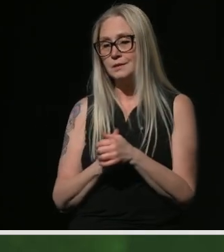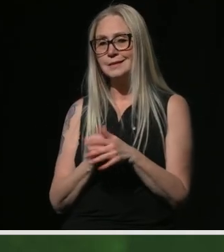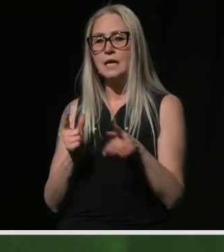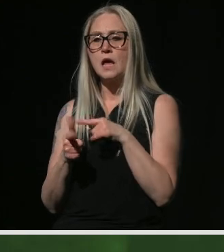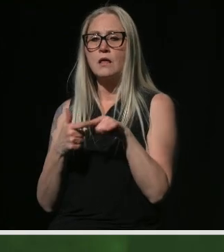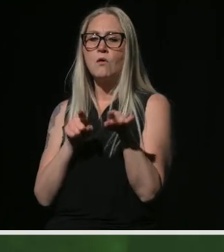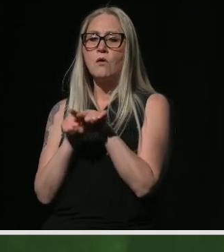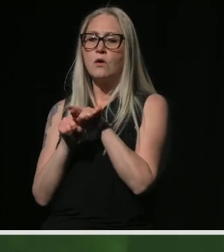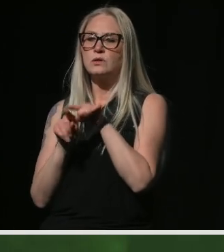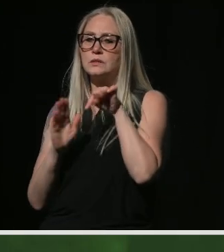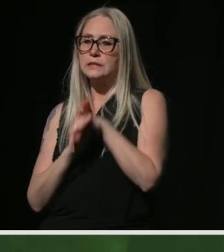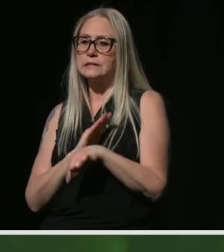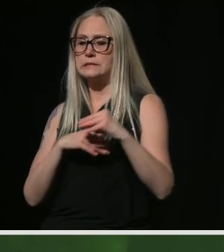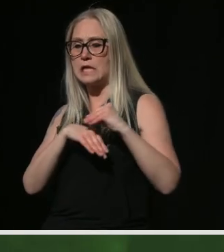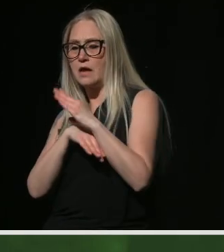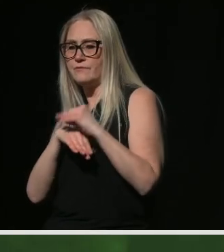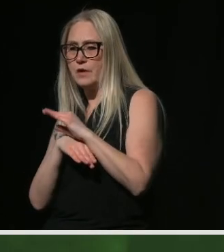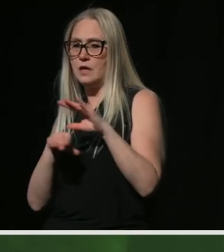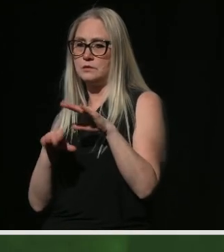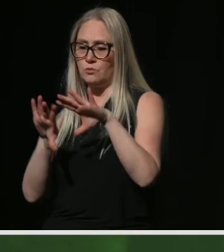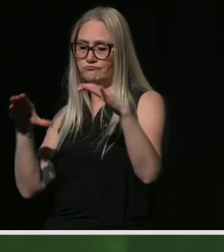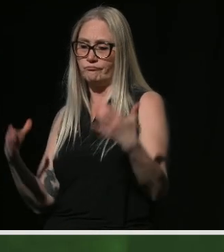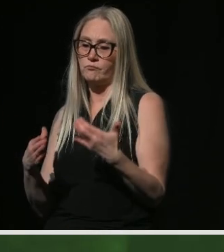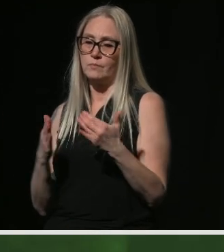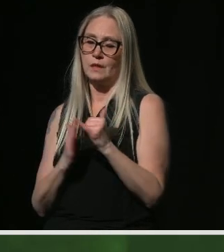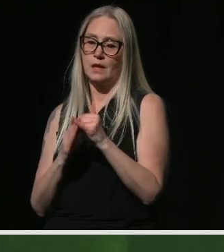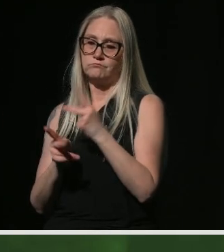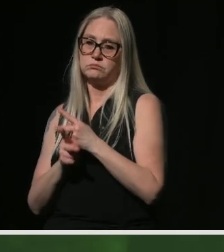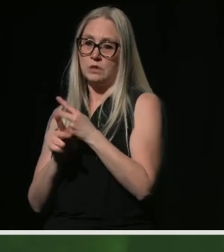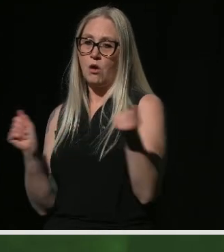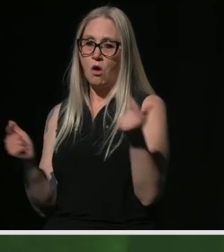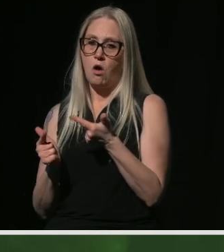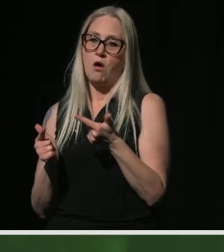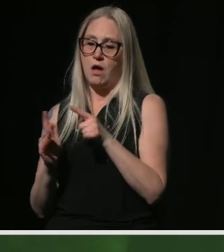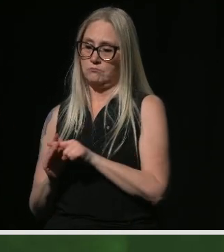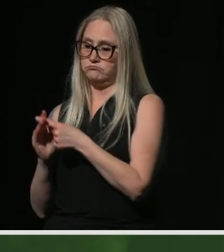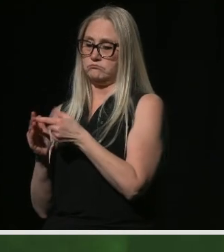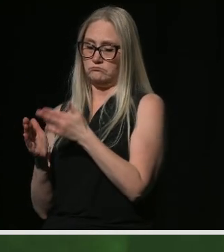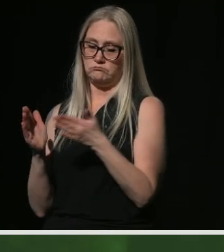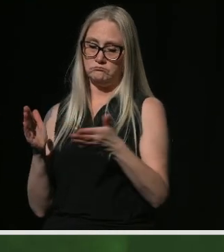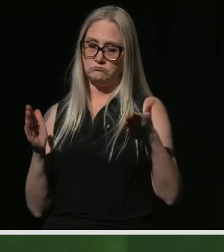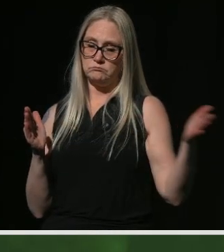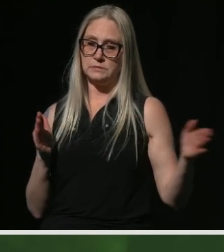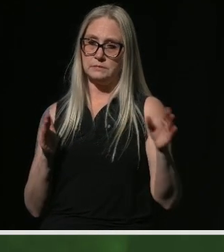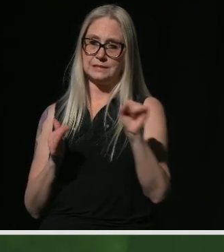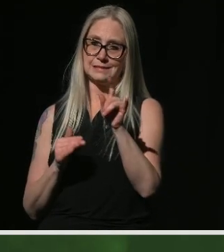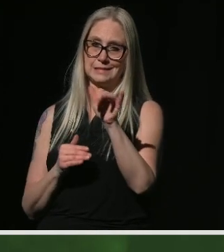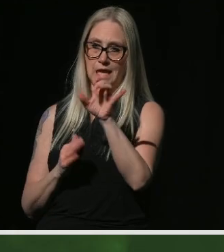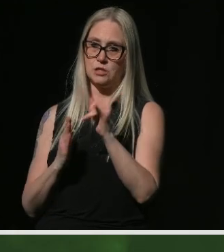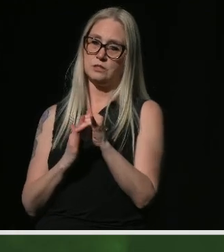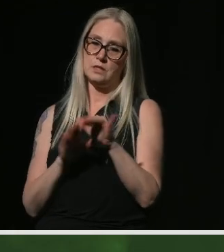deep pool of advisors that cover all the major stages of what we need to grow this business.